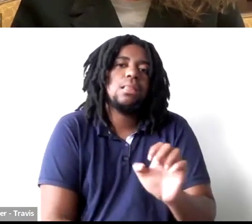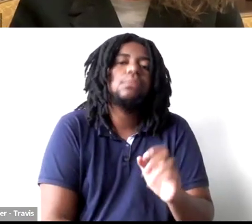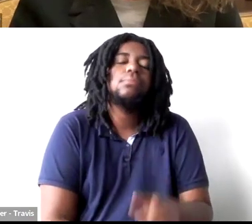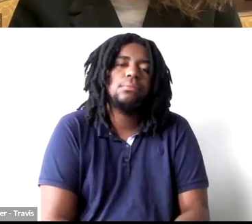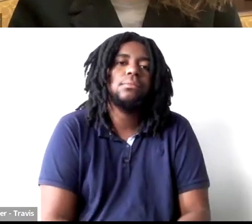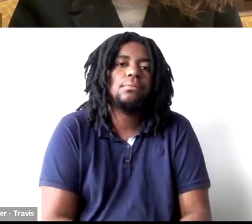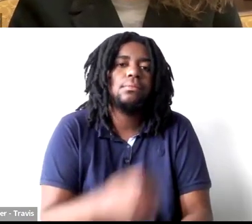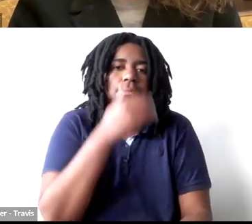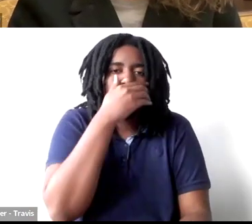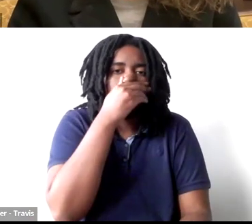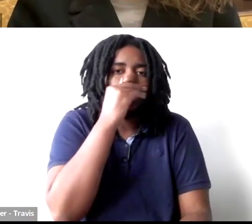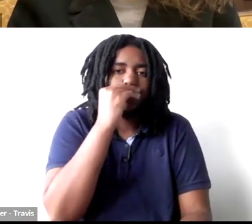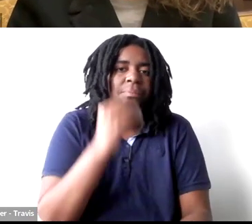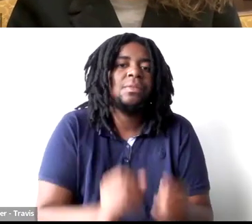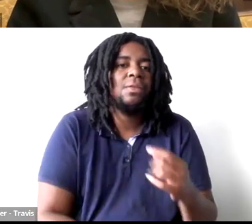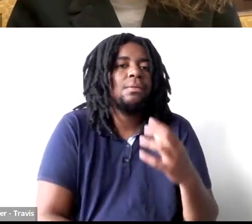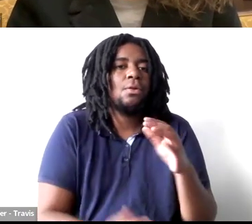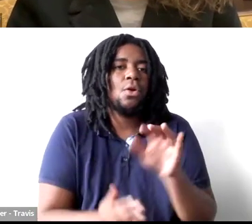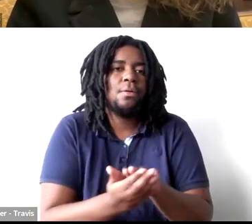They're really very handsome,